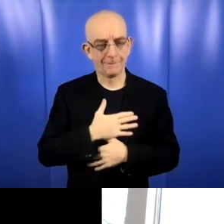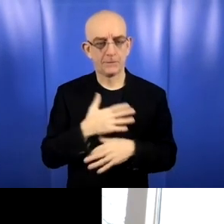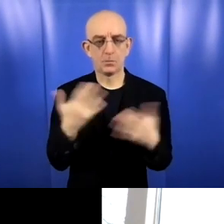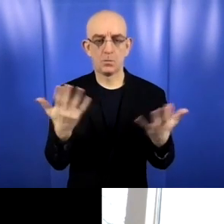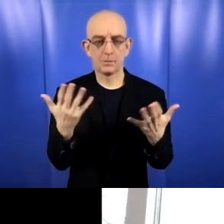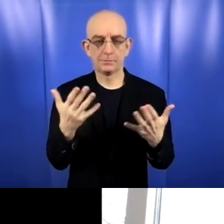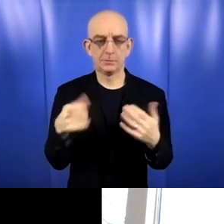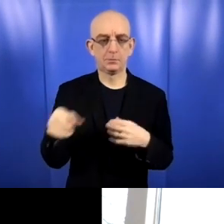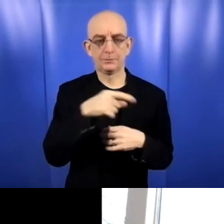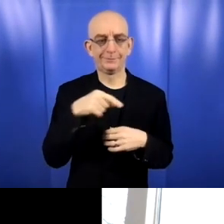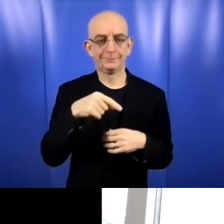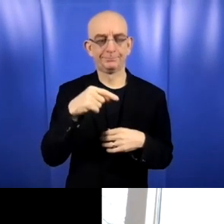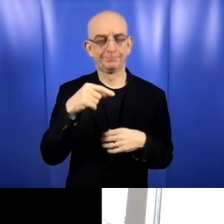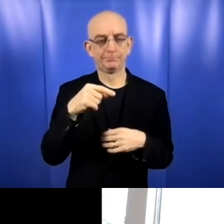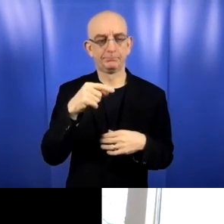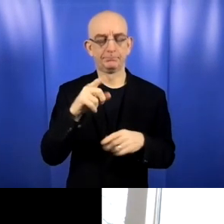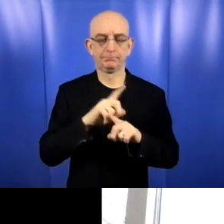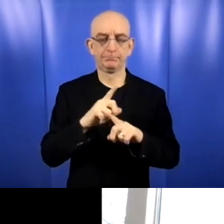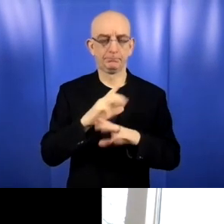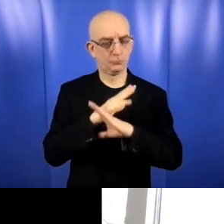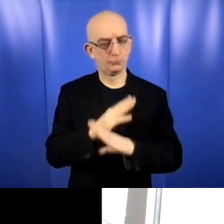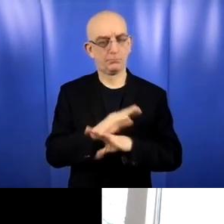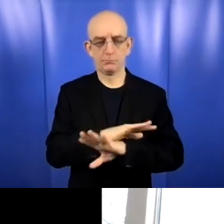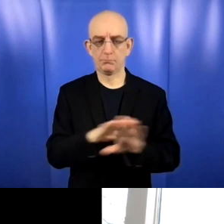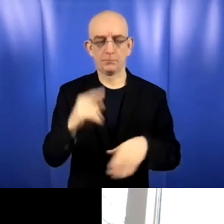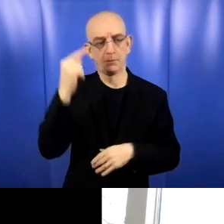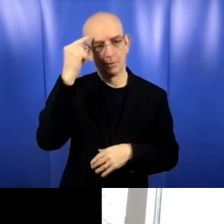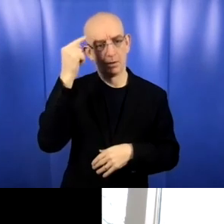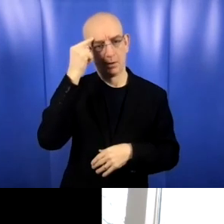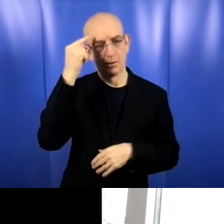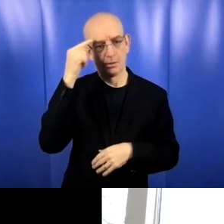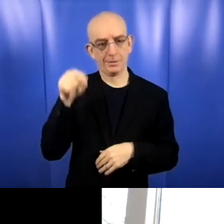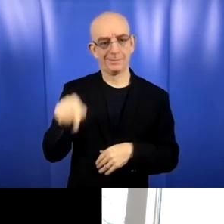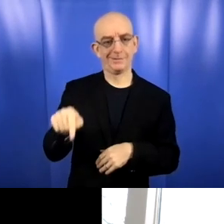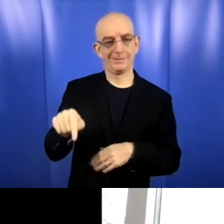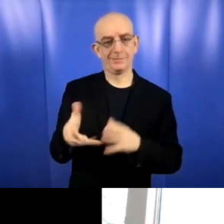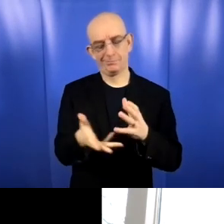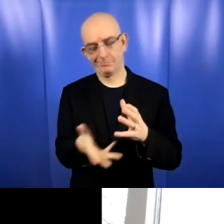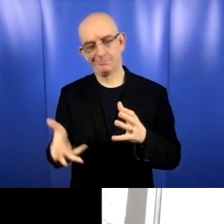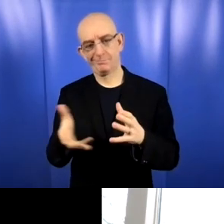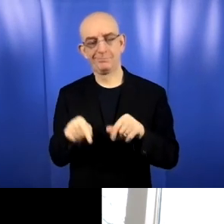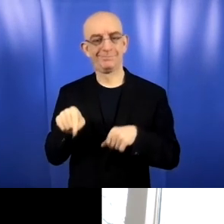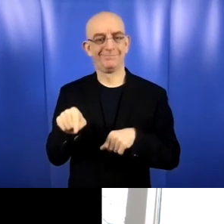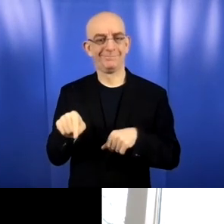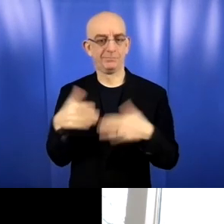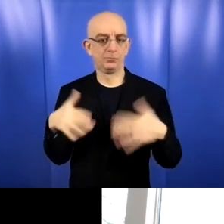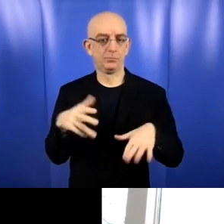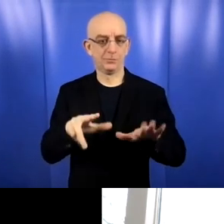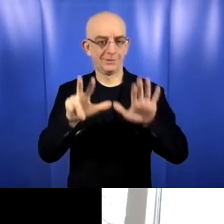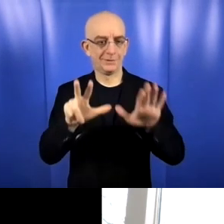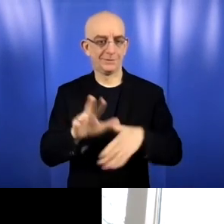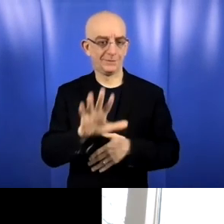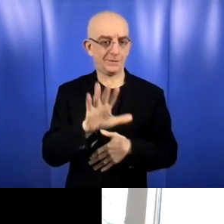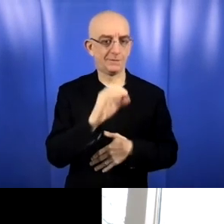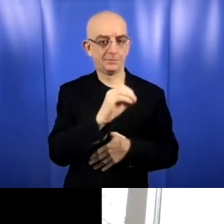85% of those persons of concern to UNHCR as merely being case studies for researchers from